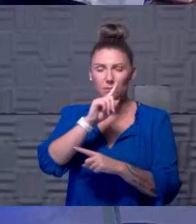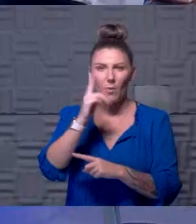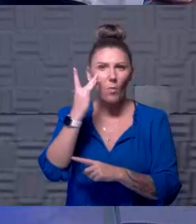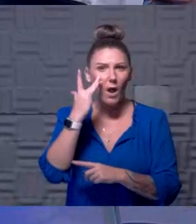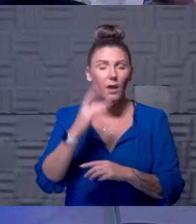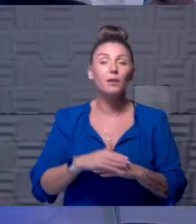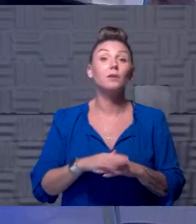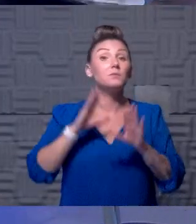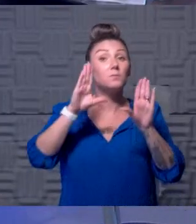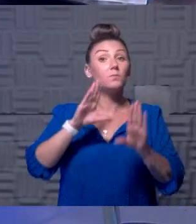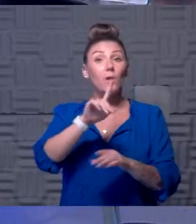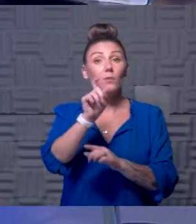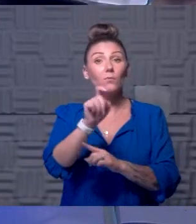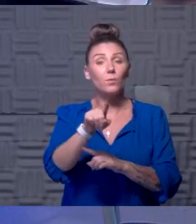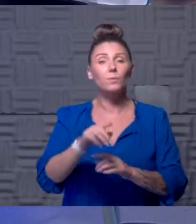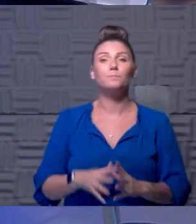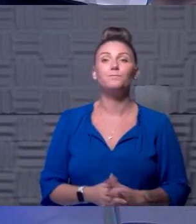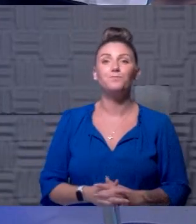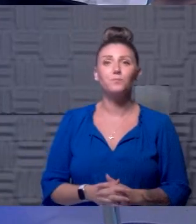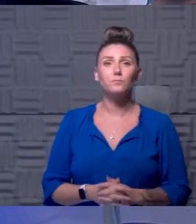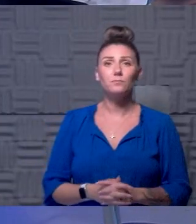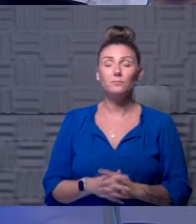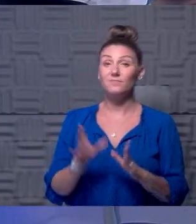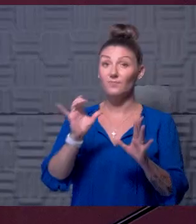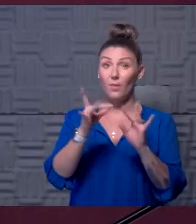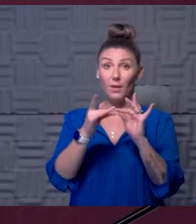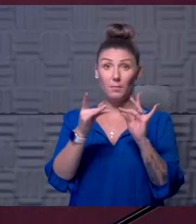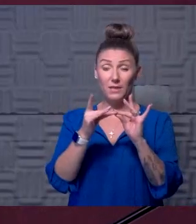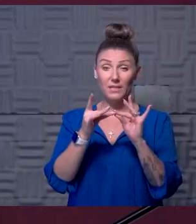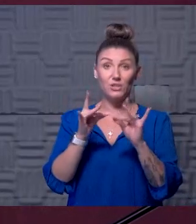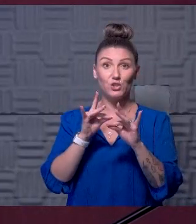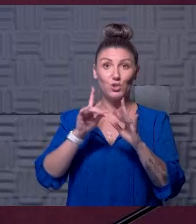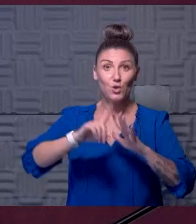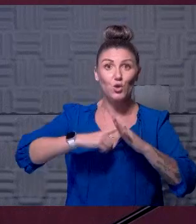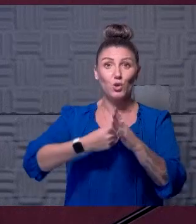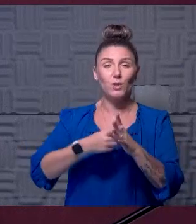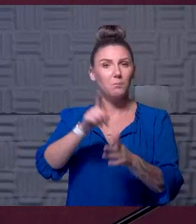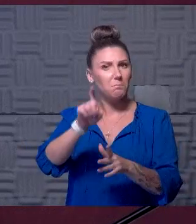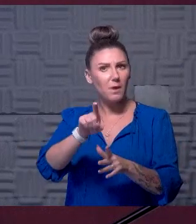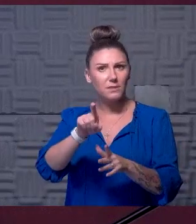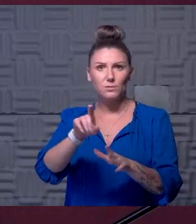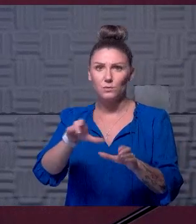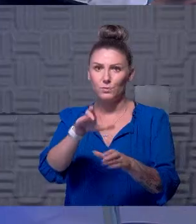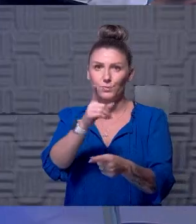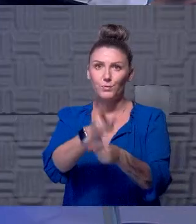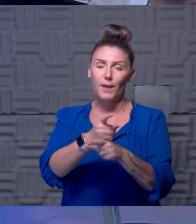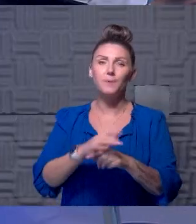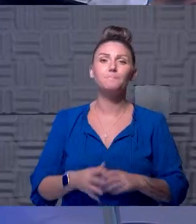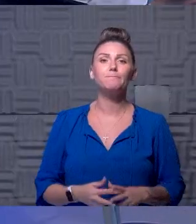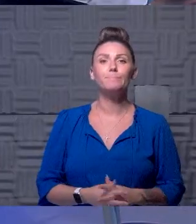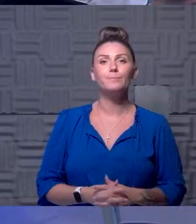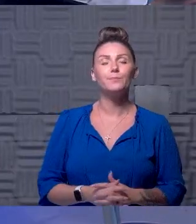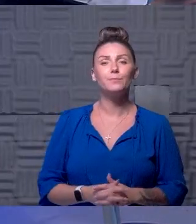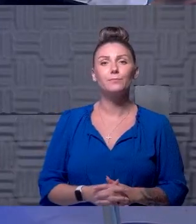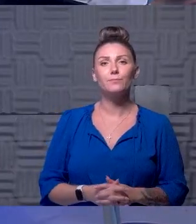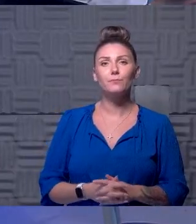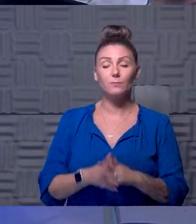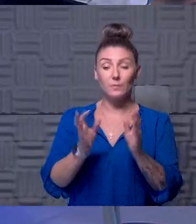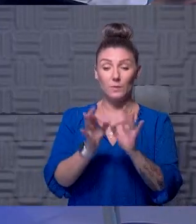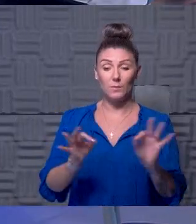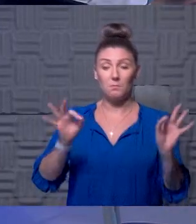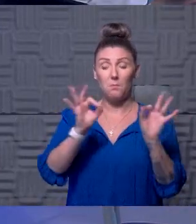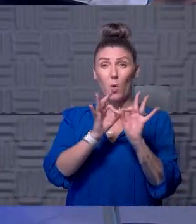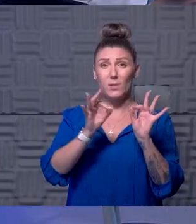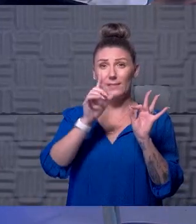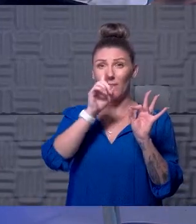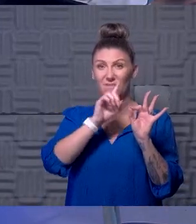Great question. So, as I mentioned in the very beginning, we have to do this right. And the importance of the